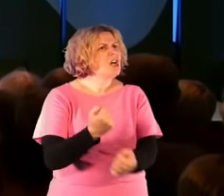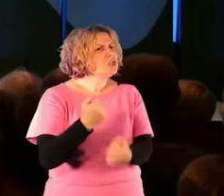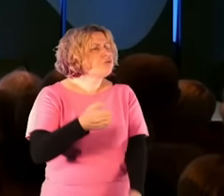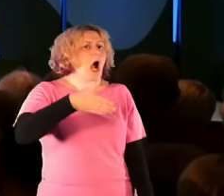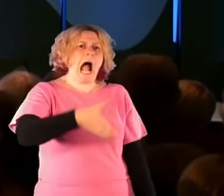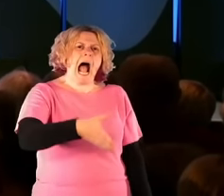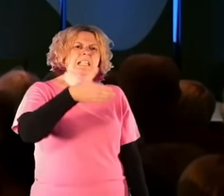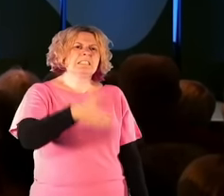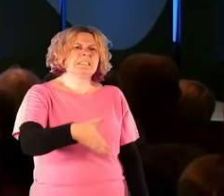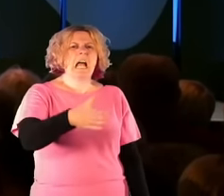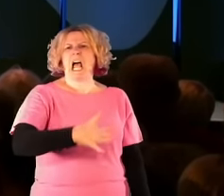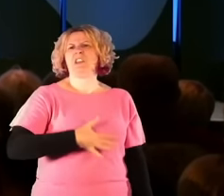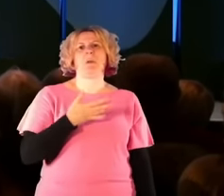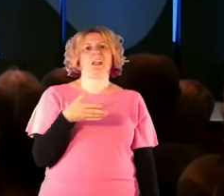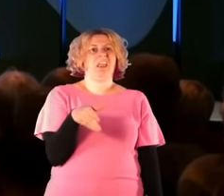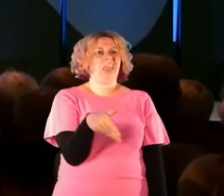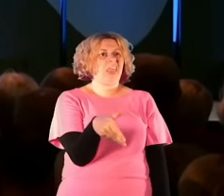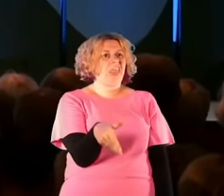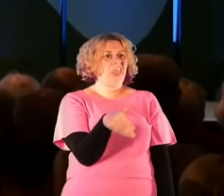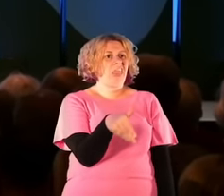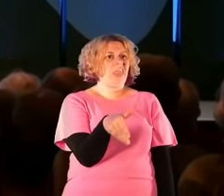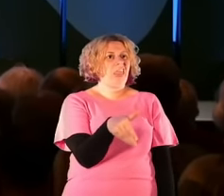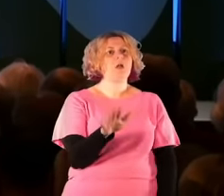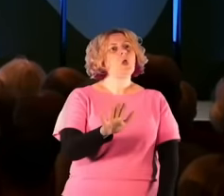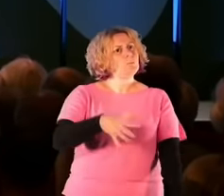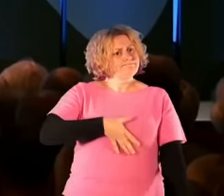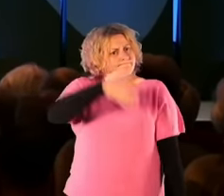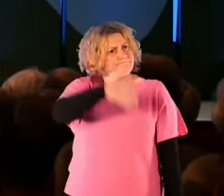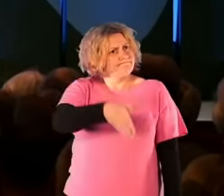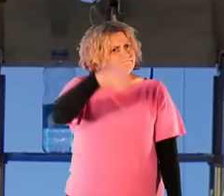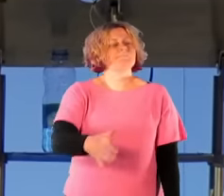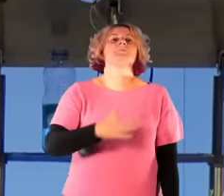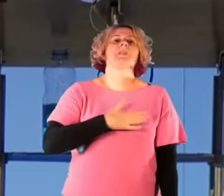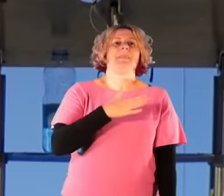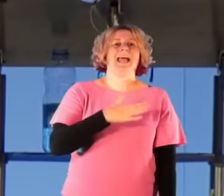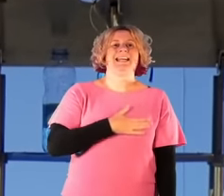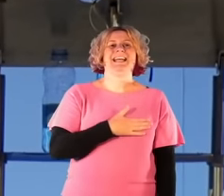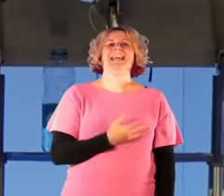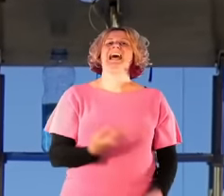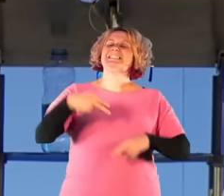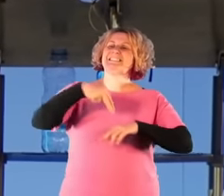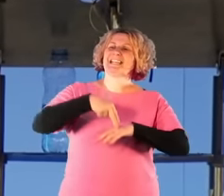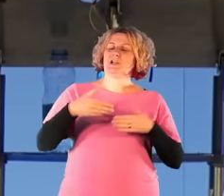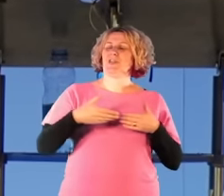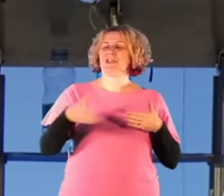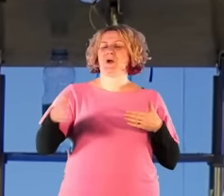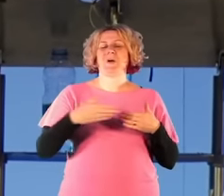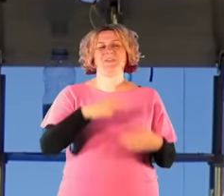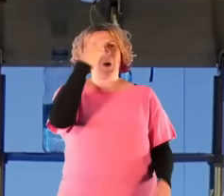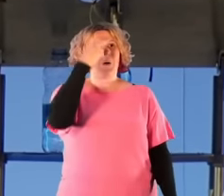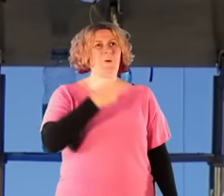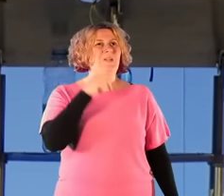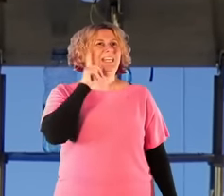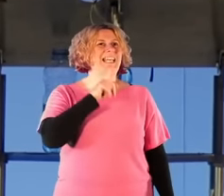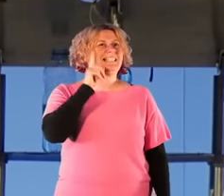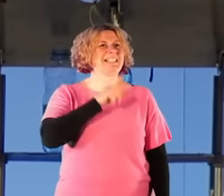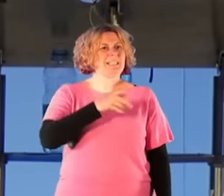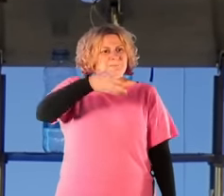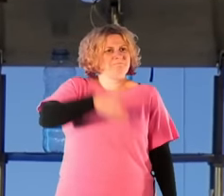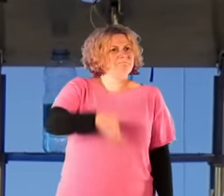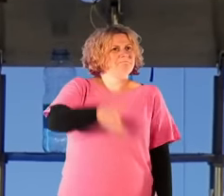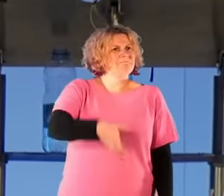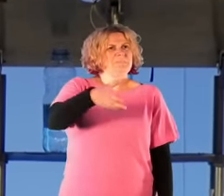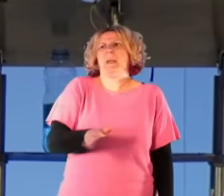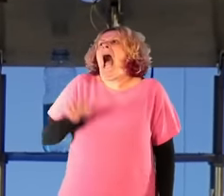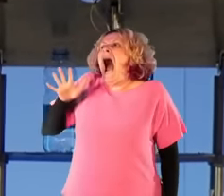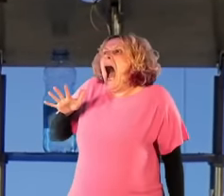stand a wet fish. And I'd stand at the door and these dear old ladies would come out and I'd take them by the hand and they'd jump in the air.